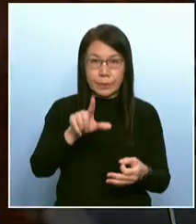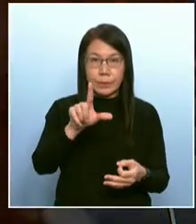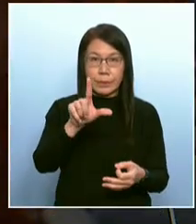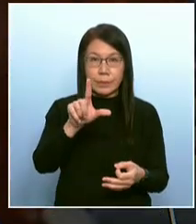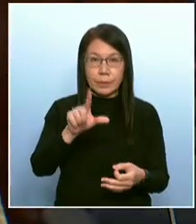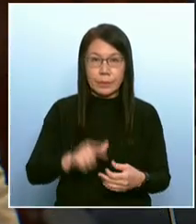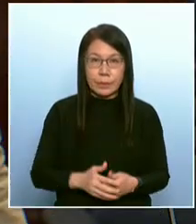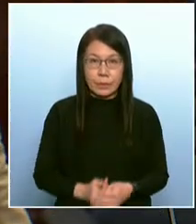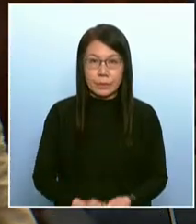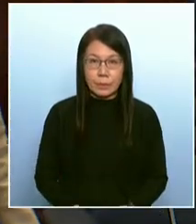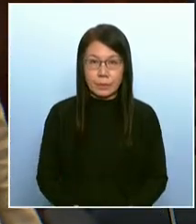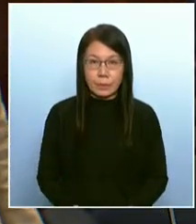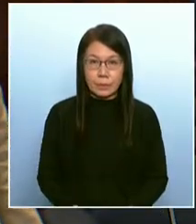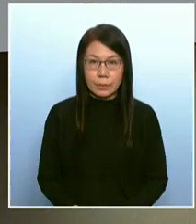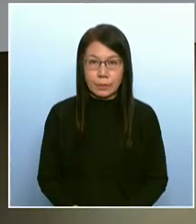Starry Lee.